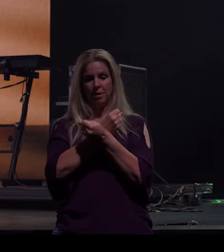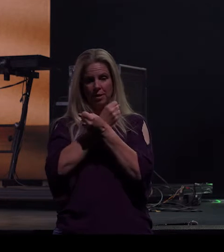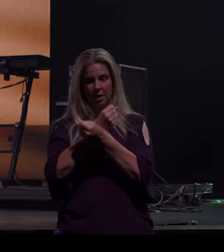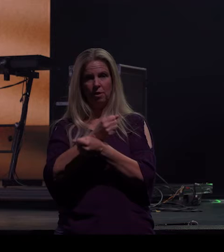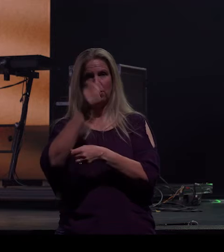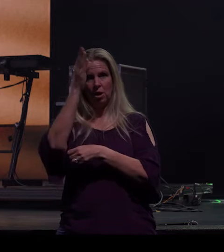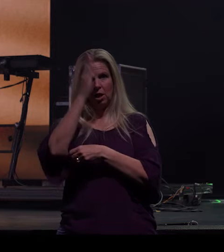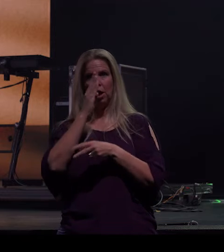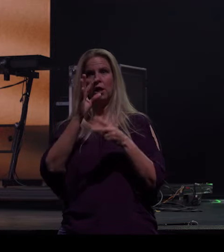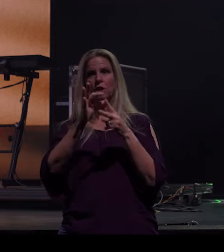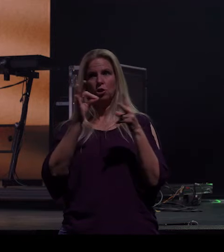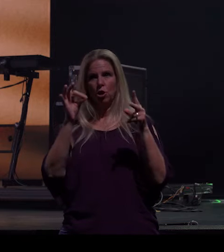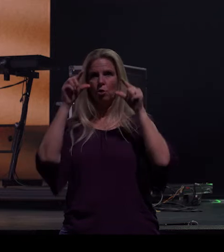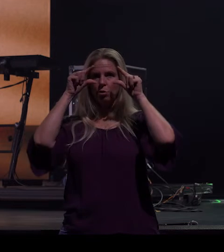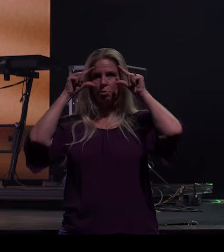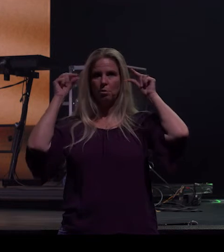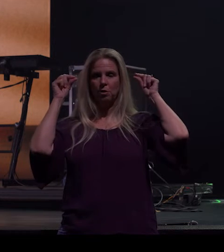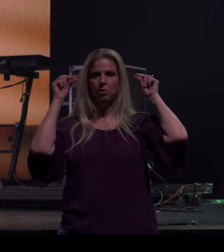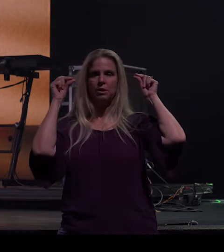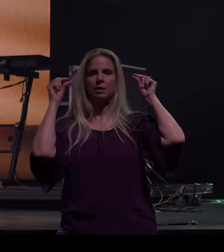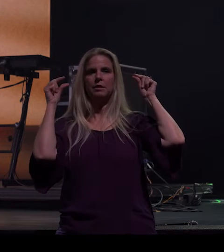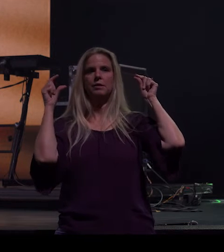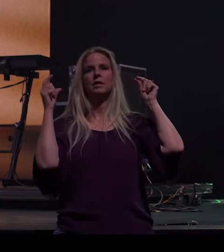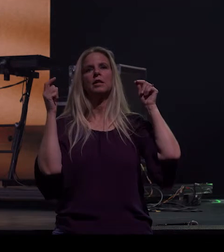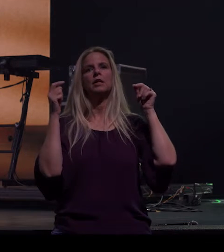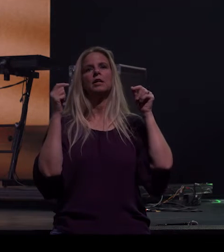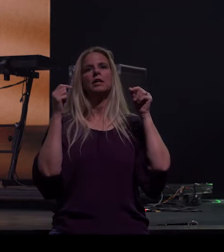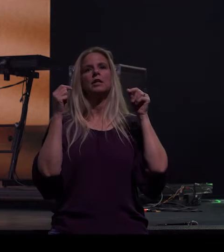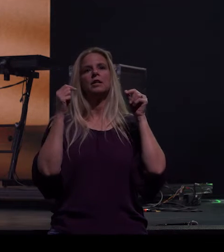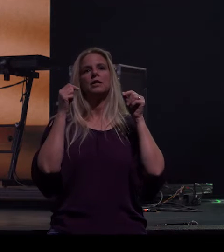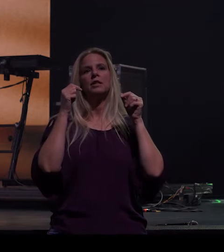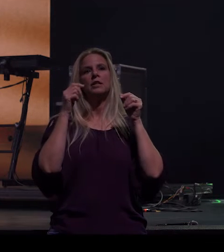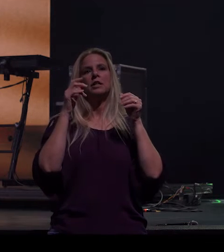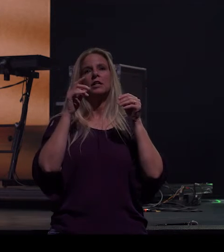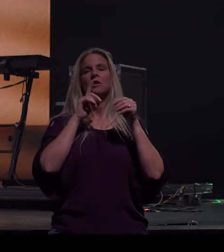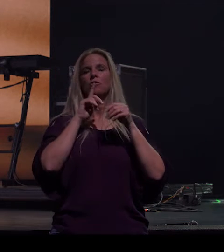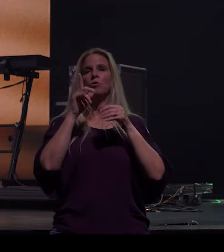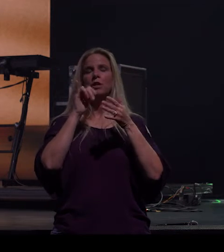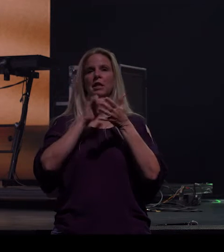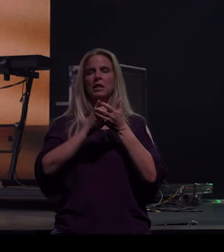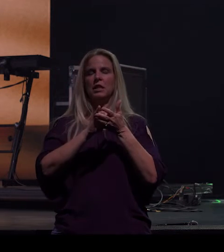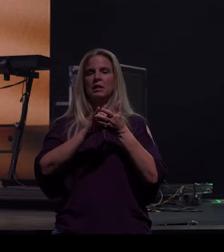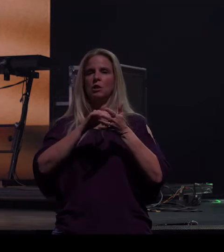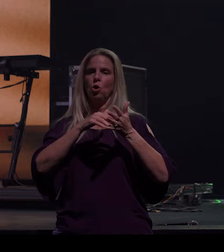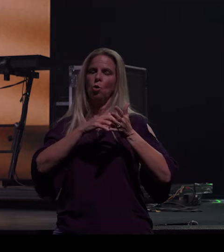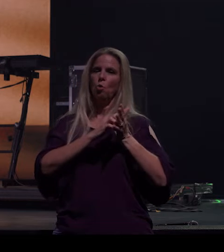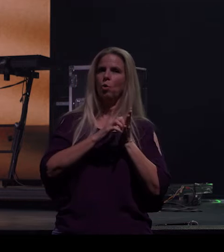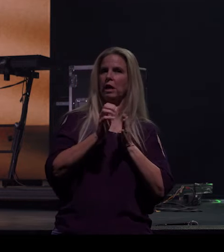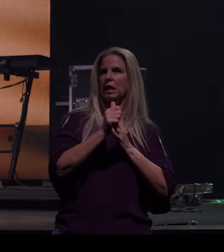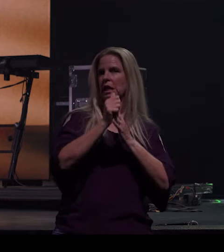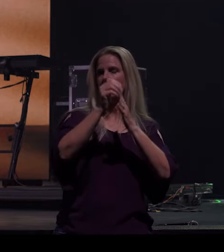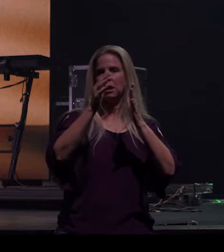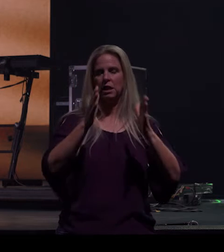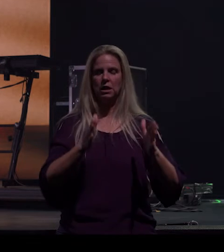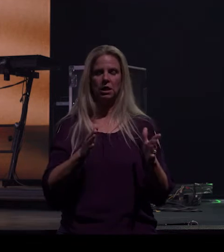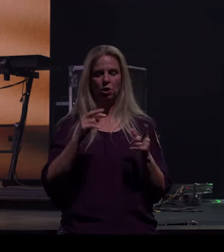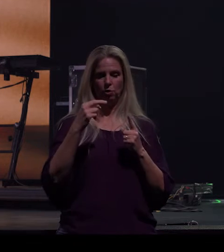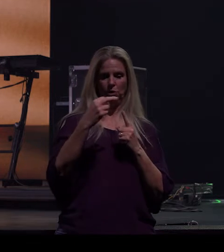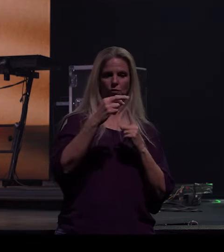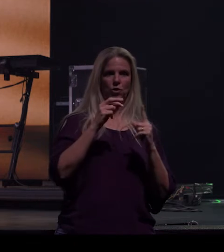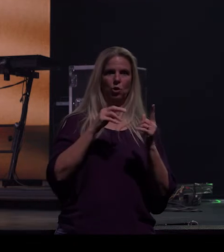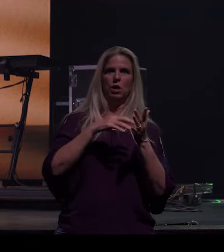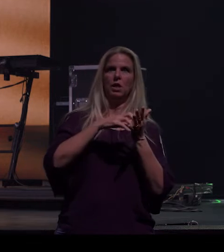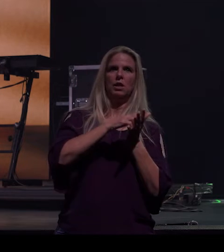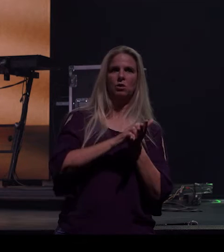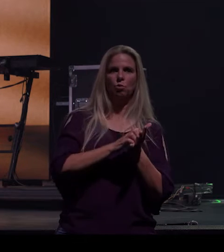take the people out. And what you need to know about Moses, he was really this weak, reluctant leader at the beginning. I mean, he was viewed as weak. Everyone